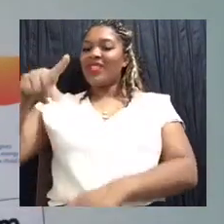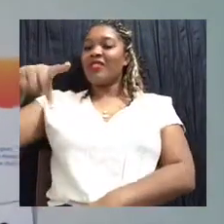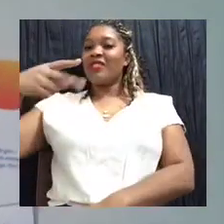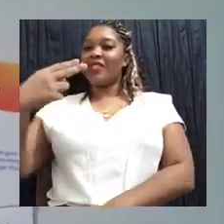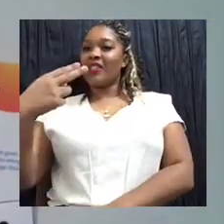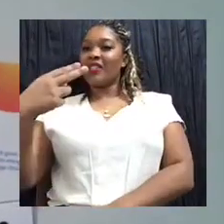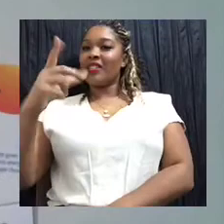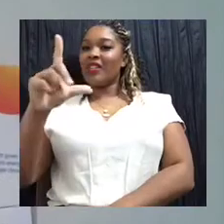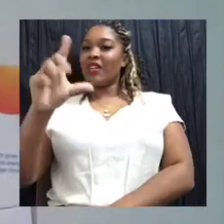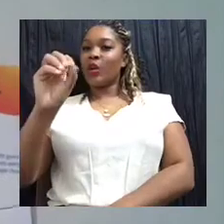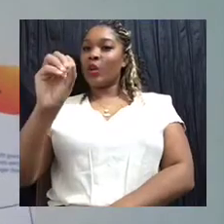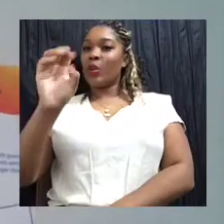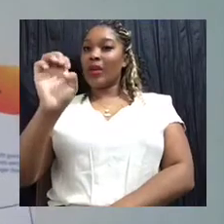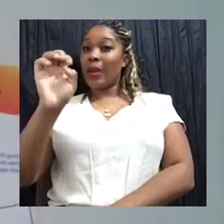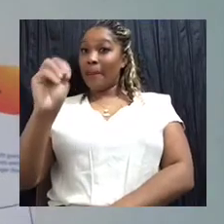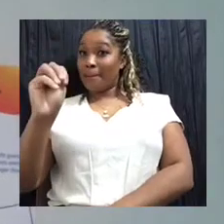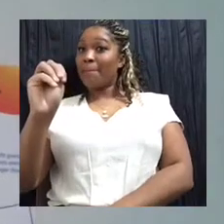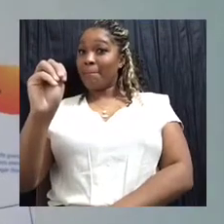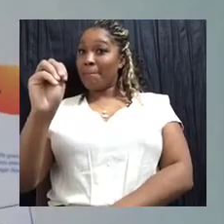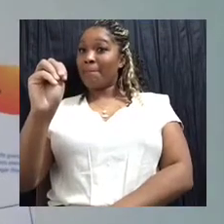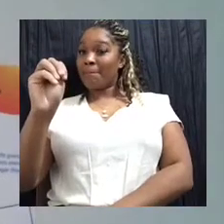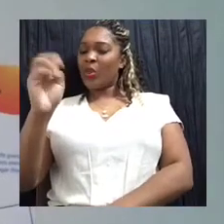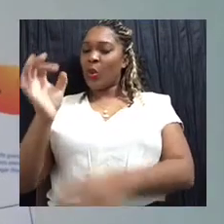And these little tubes